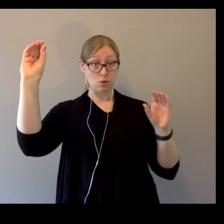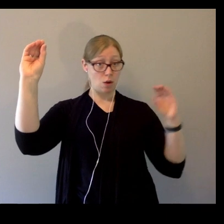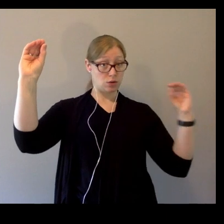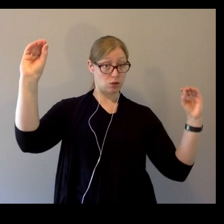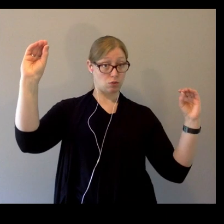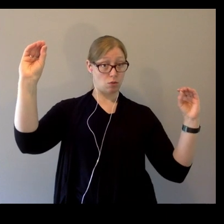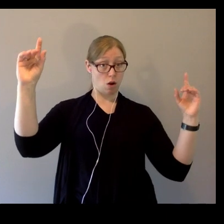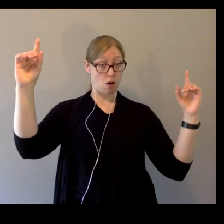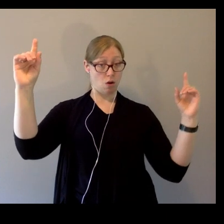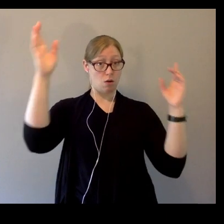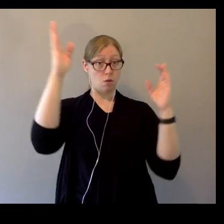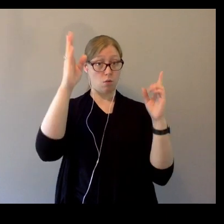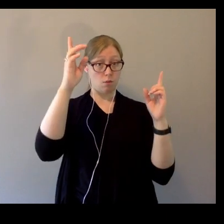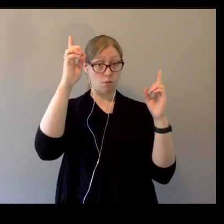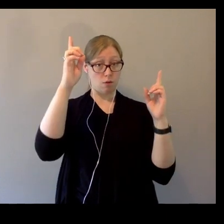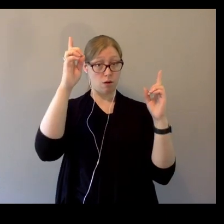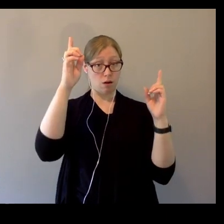1,